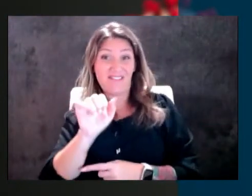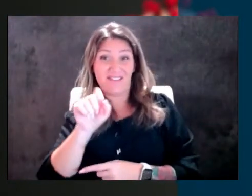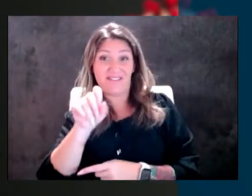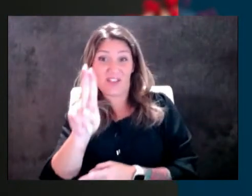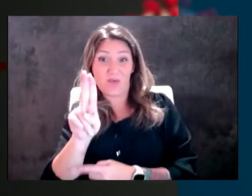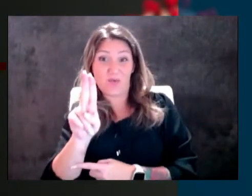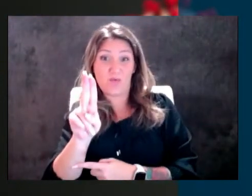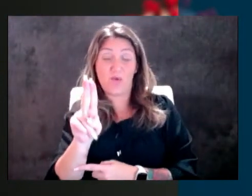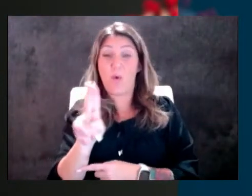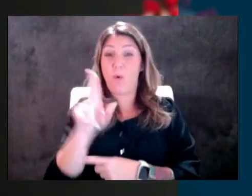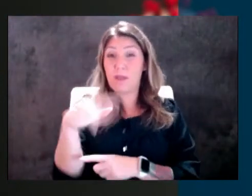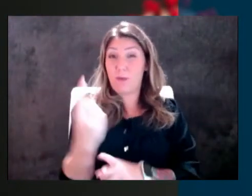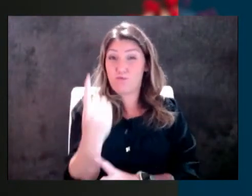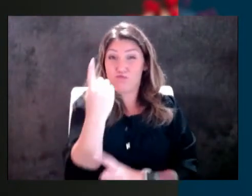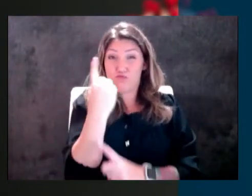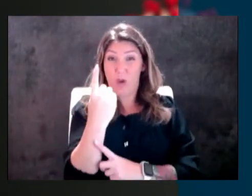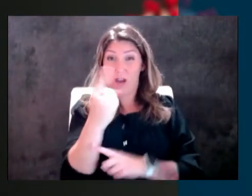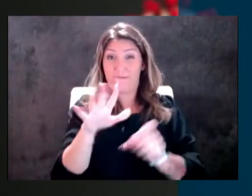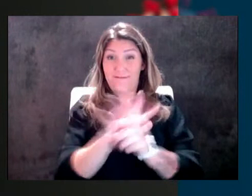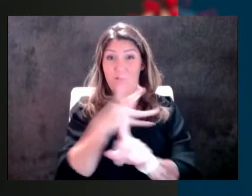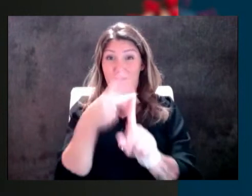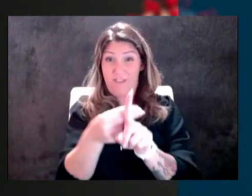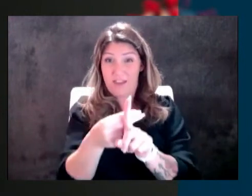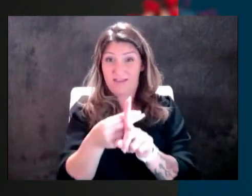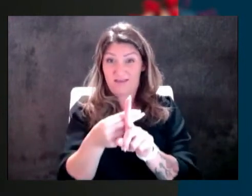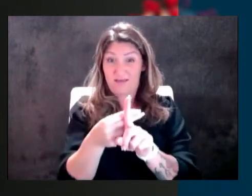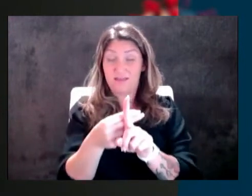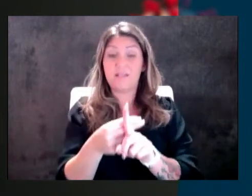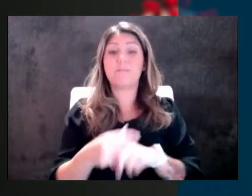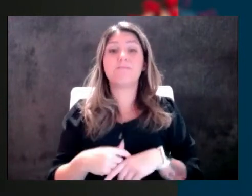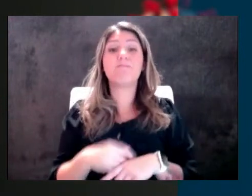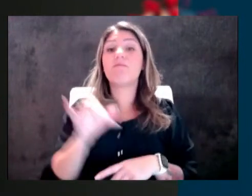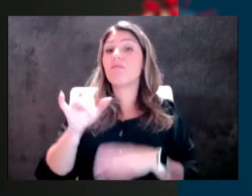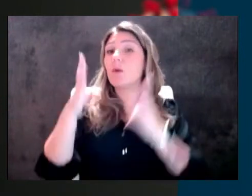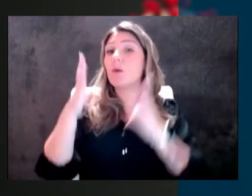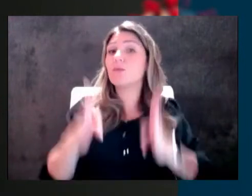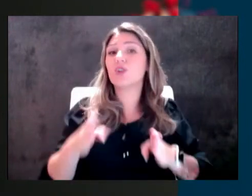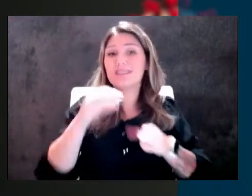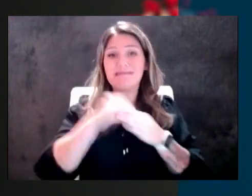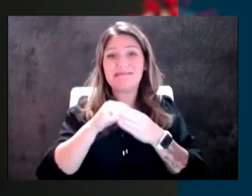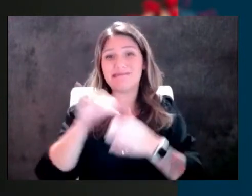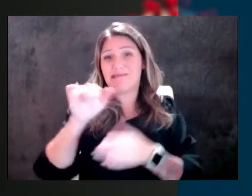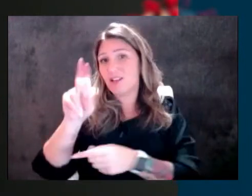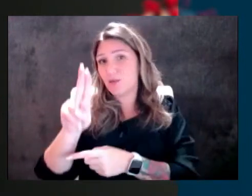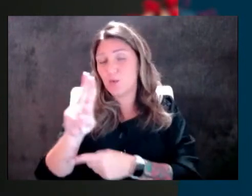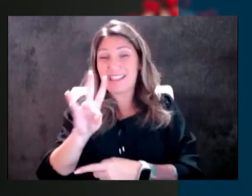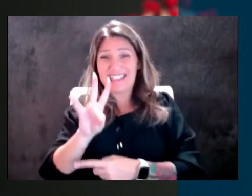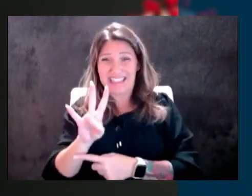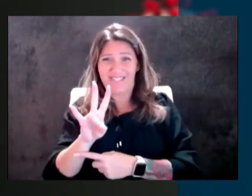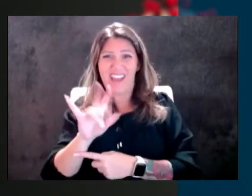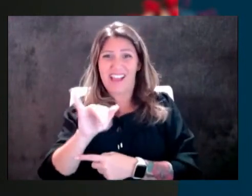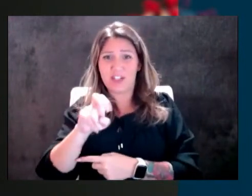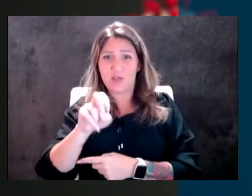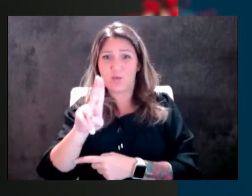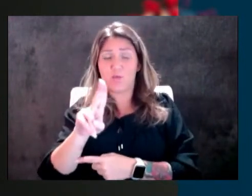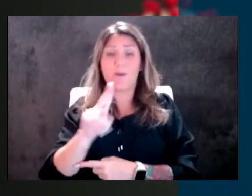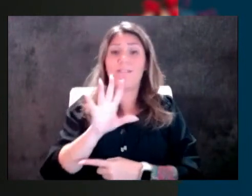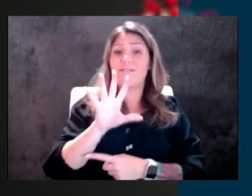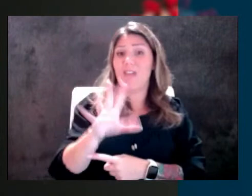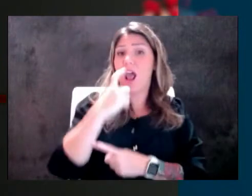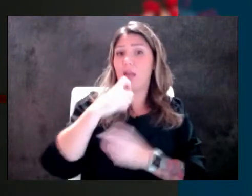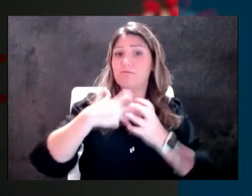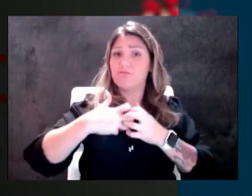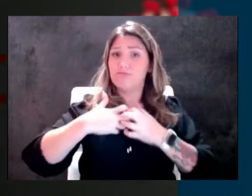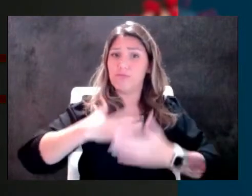of those people fully vaccinated. That person is in the ICU. We do have 7 in the ICU and 5 on the ventilator, and